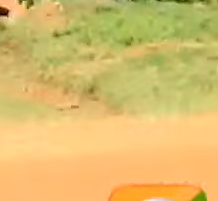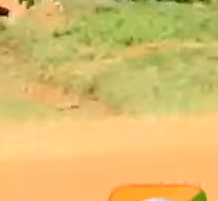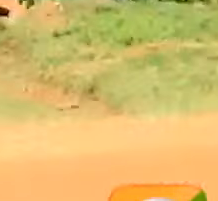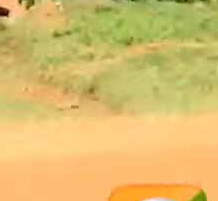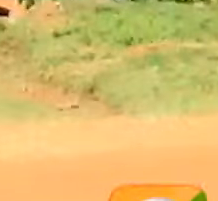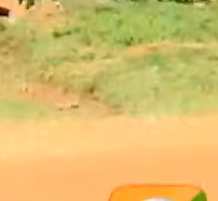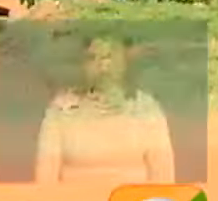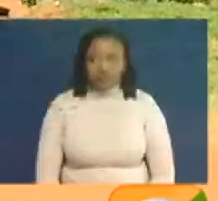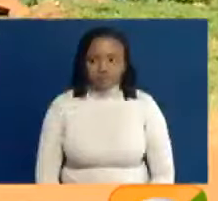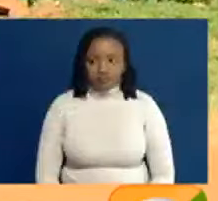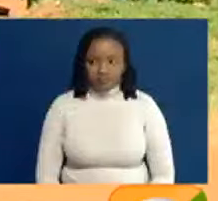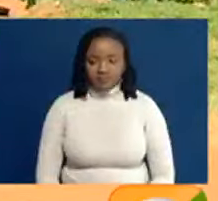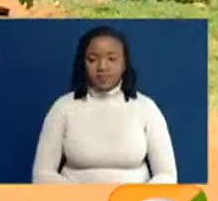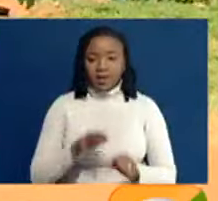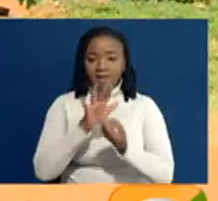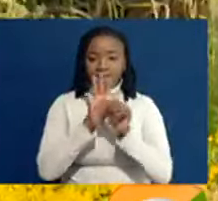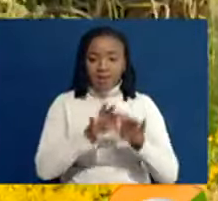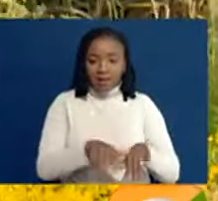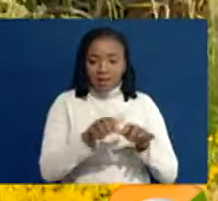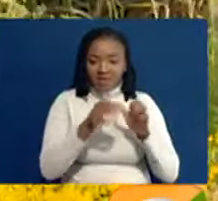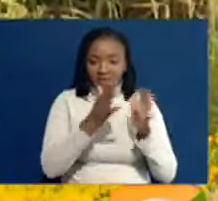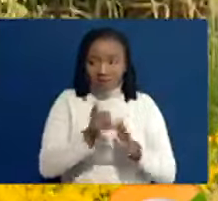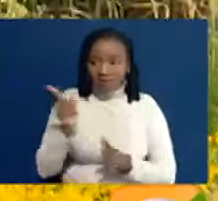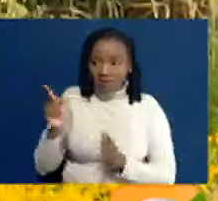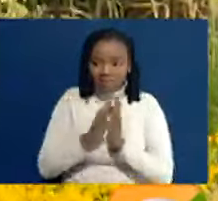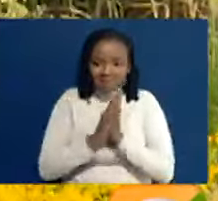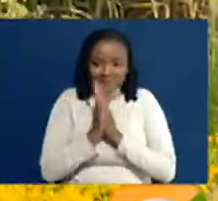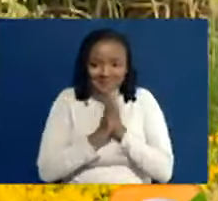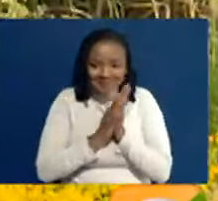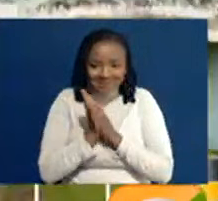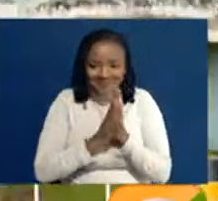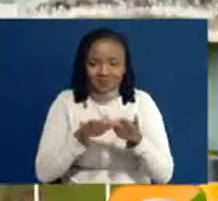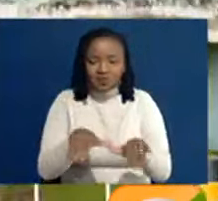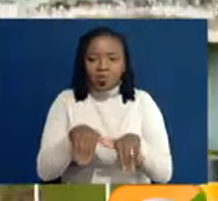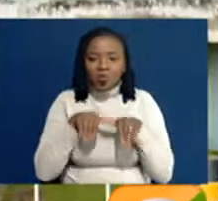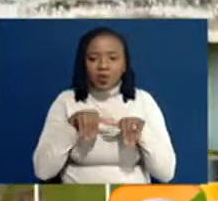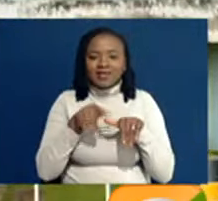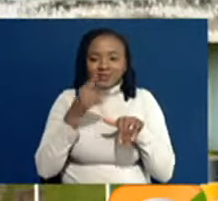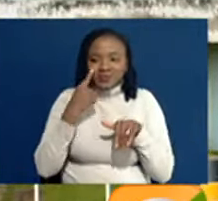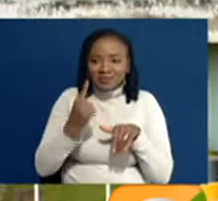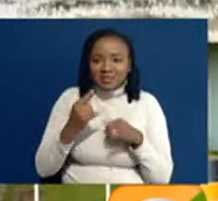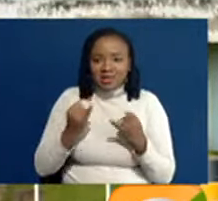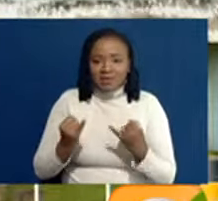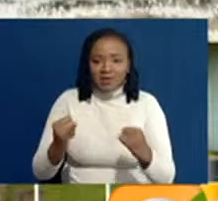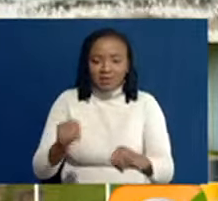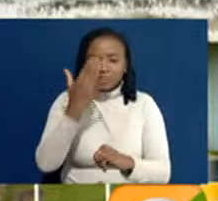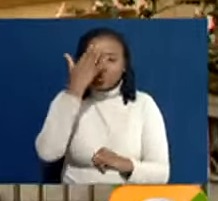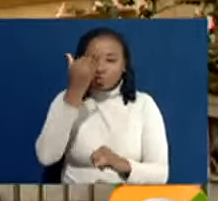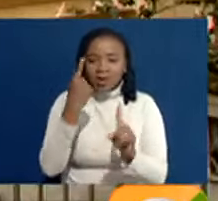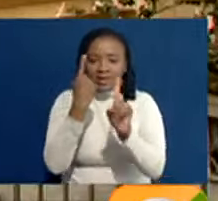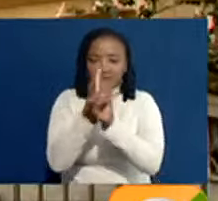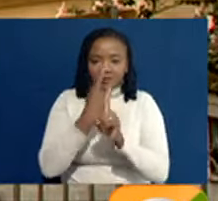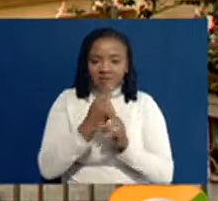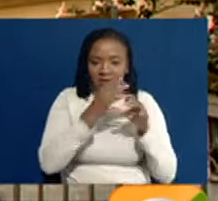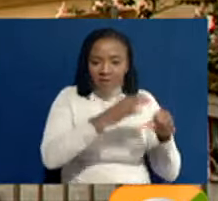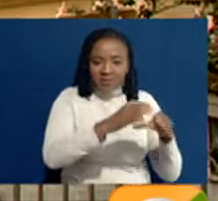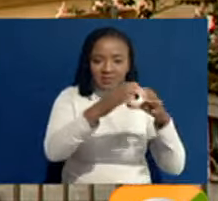that farmers and residents are eagerly waiting to be implemented after parties that had filed the cases against the running